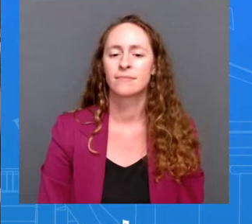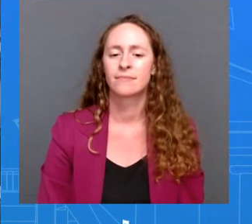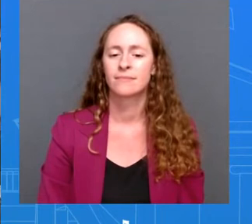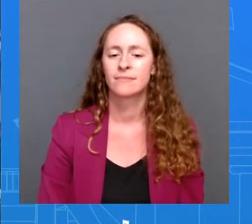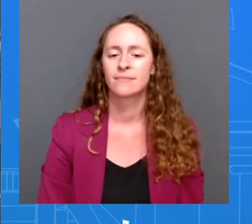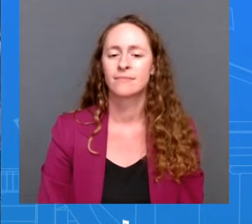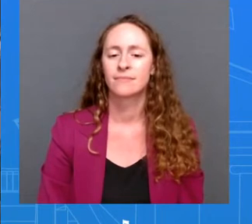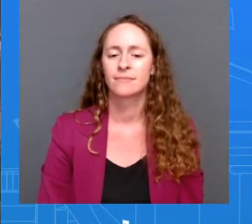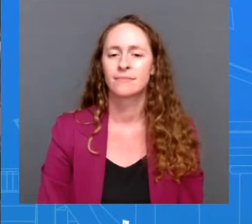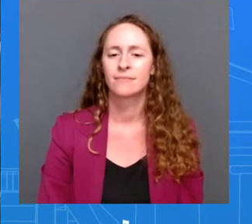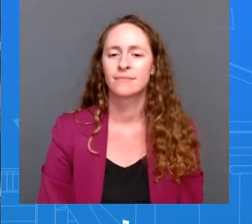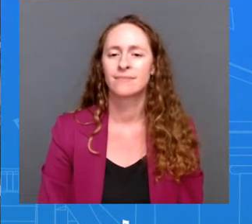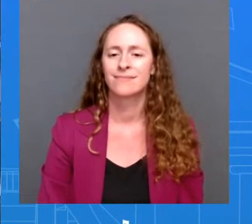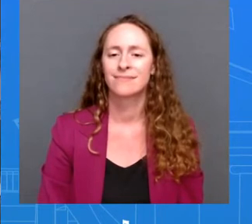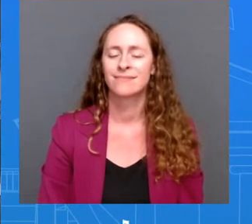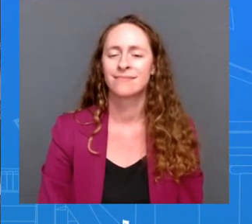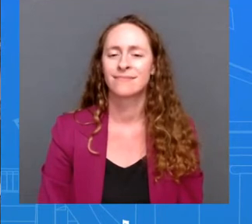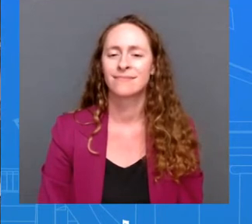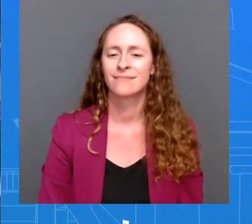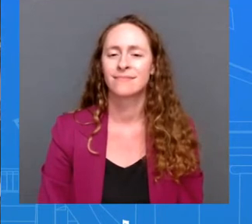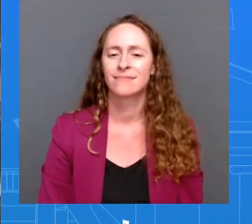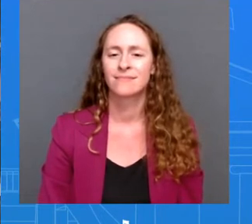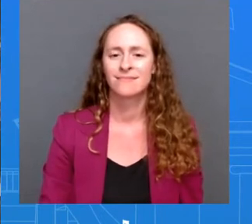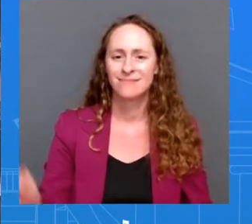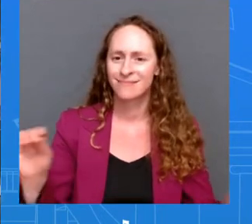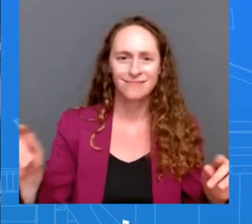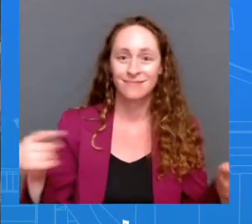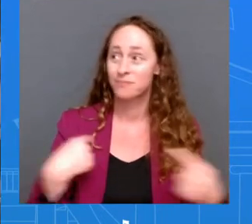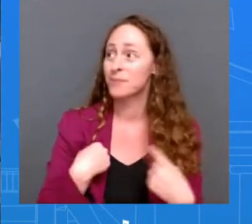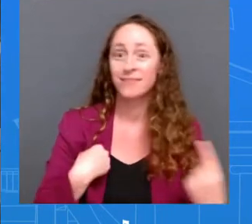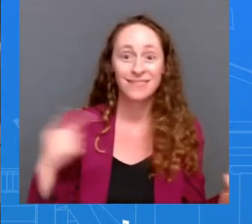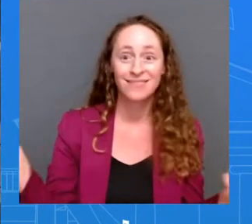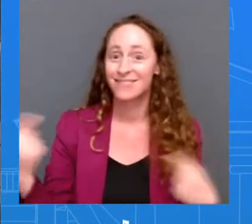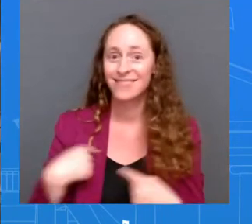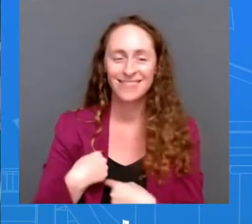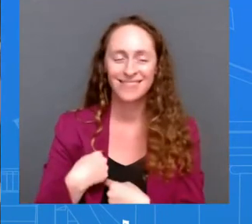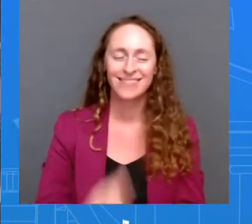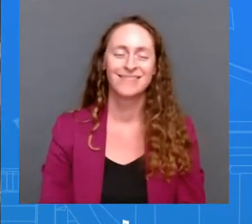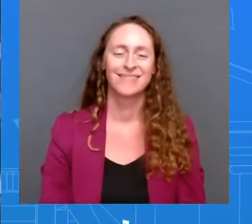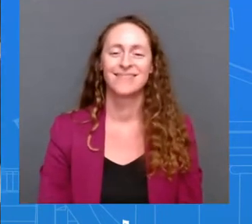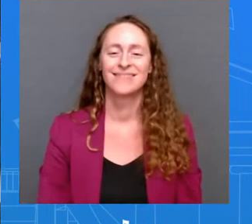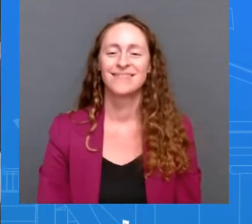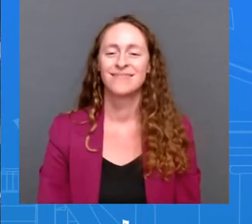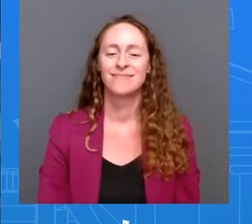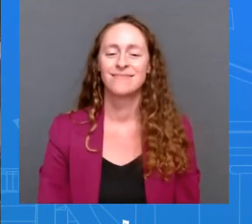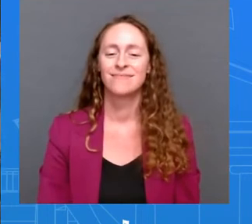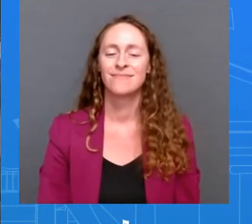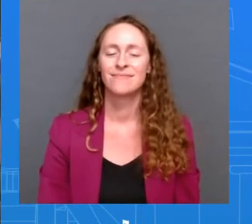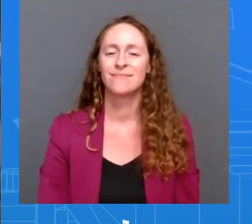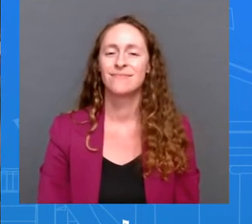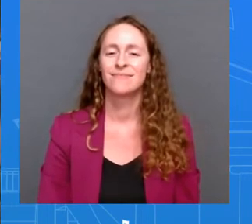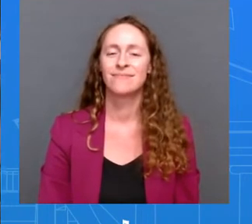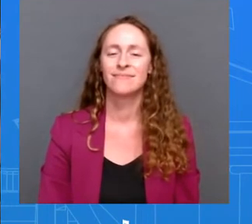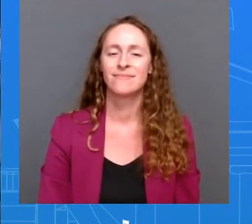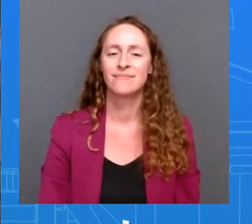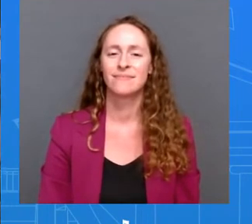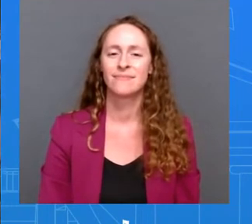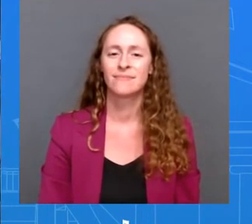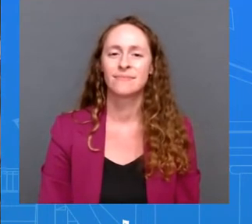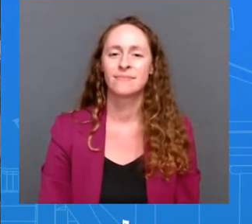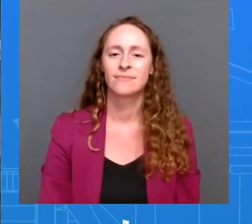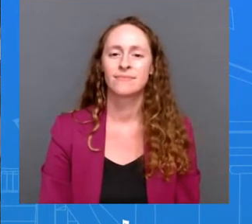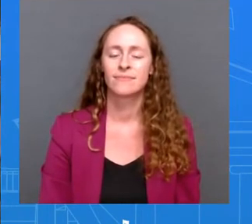here. It's the next one. So back to Ukraine and the deaths of those Ukrainian POWs.